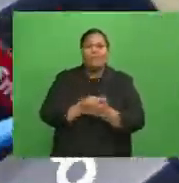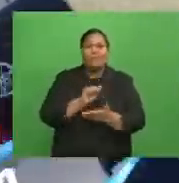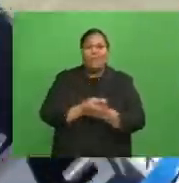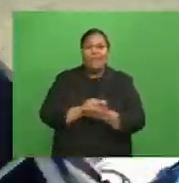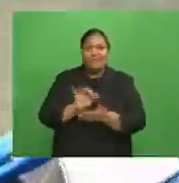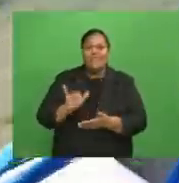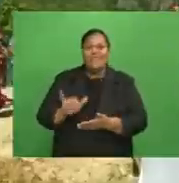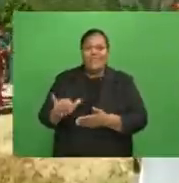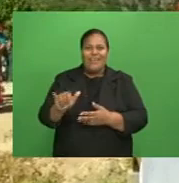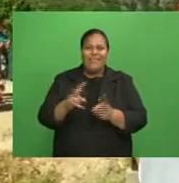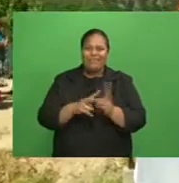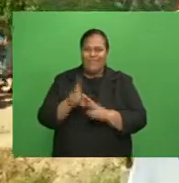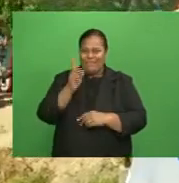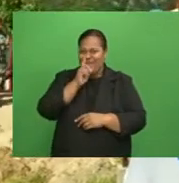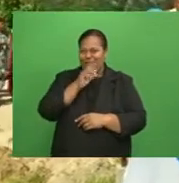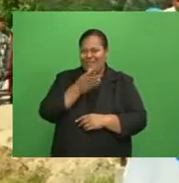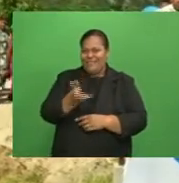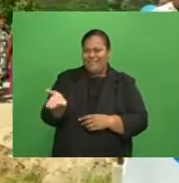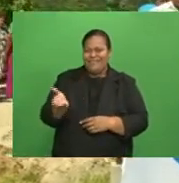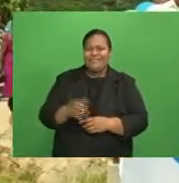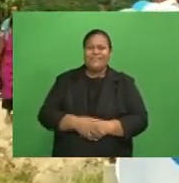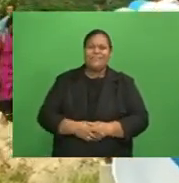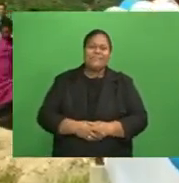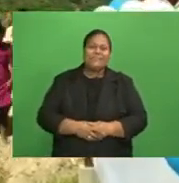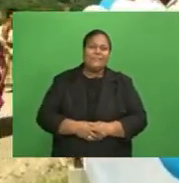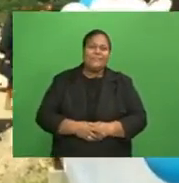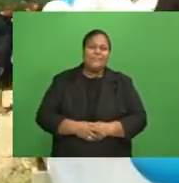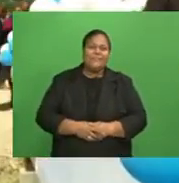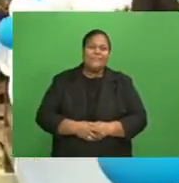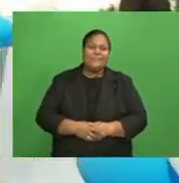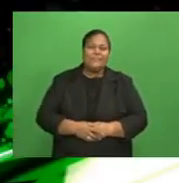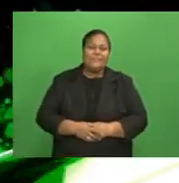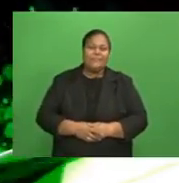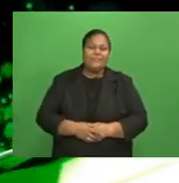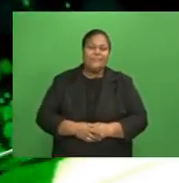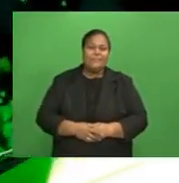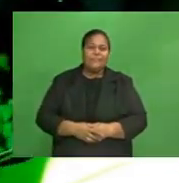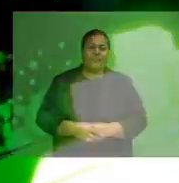their community. Alpanisa Wangairandover, FBC News.